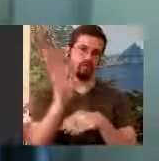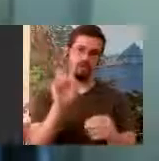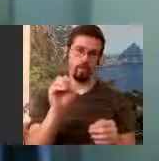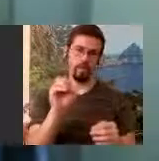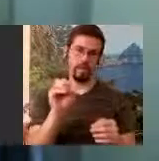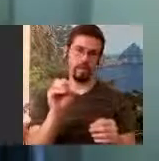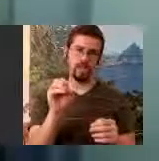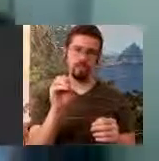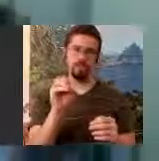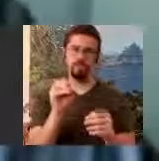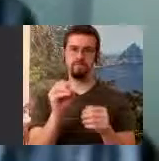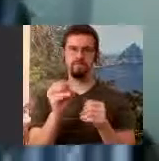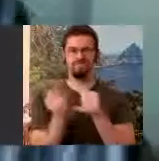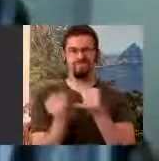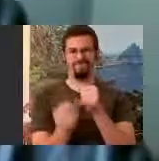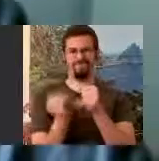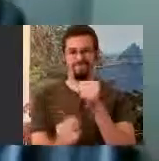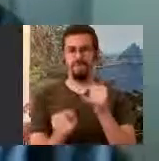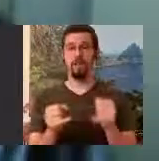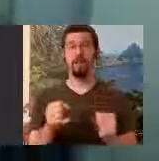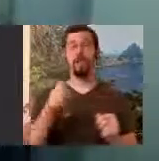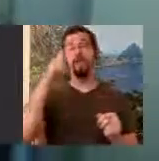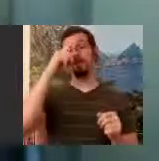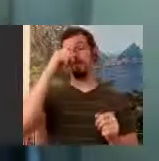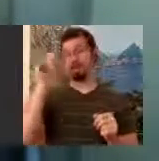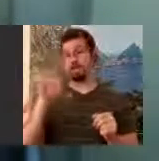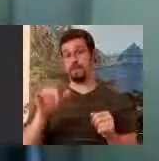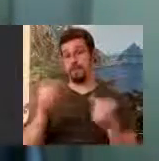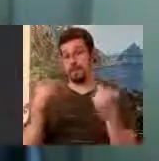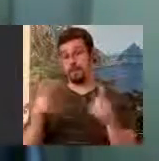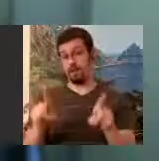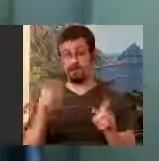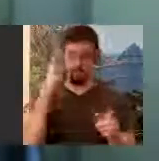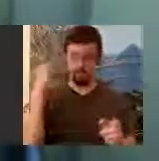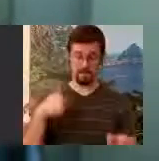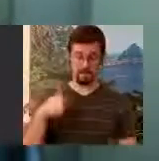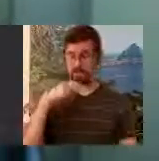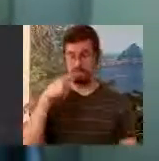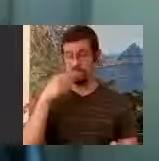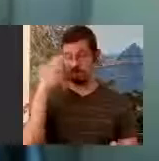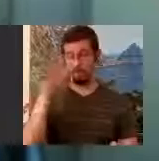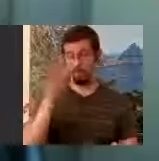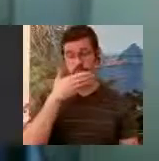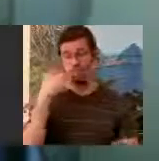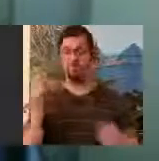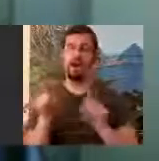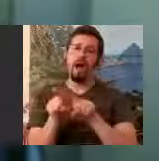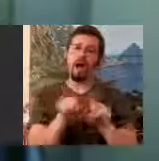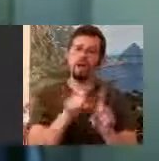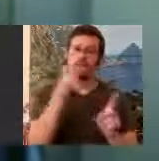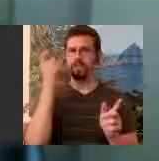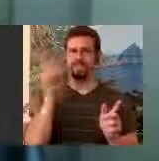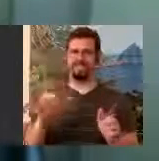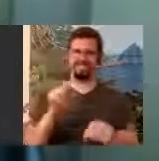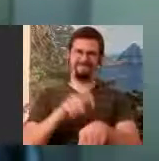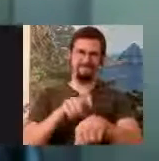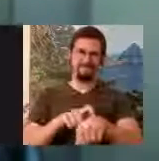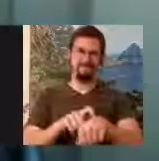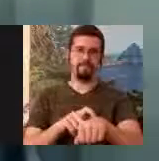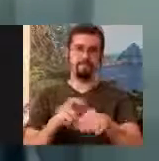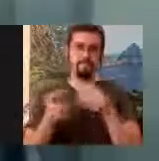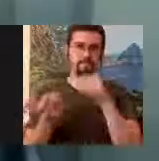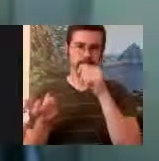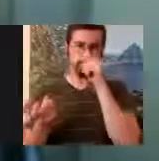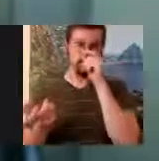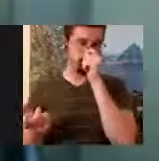day. And because that happened, because I was hearing and didn't know any better really, but also because at the time, I obviously